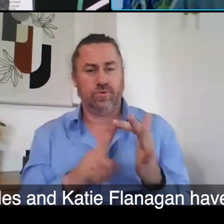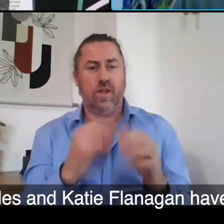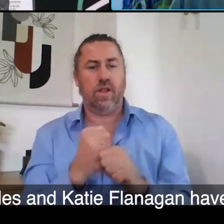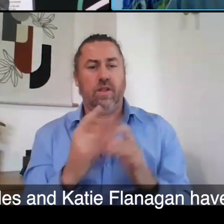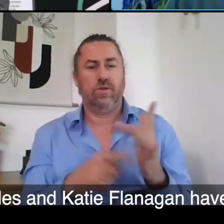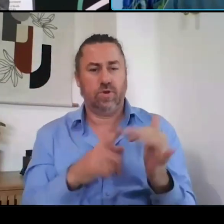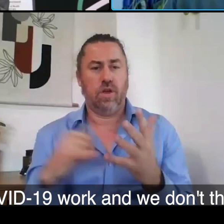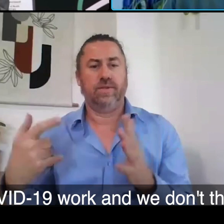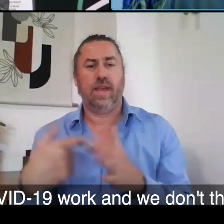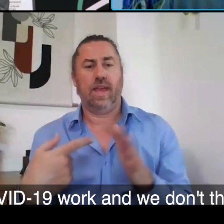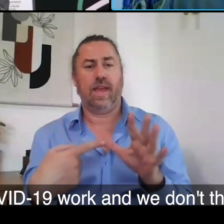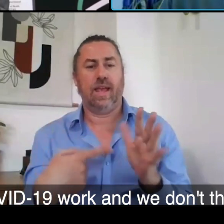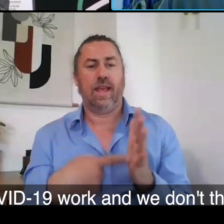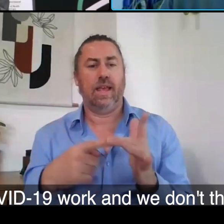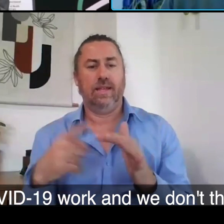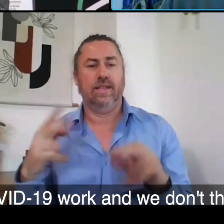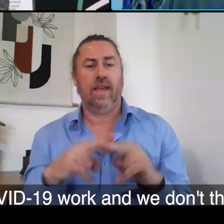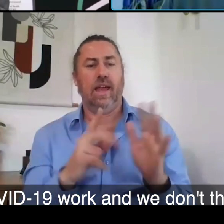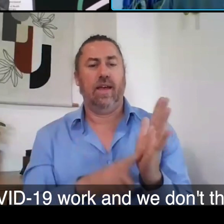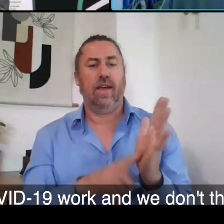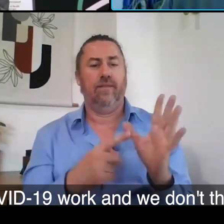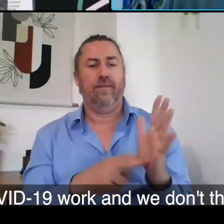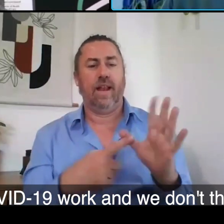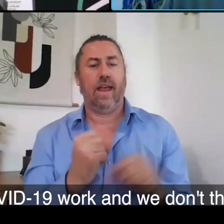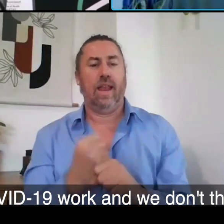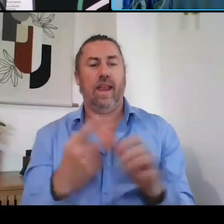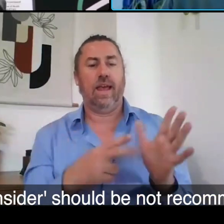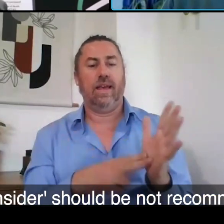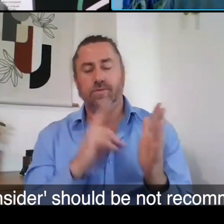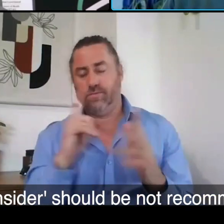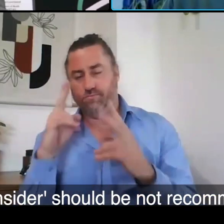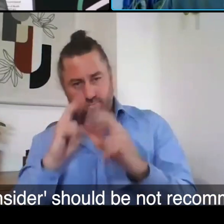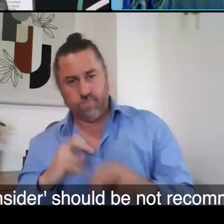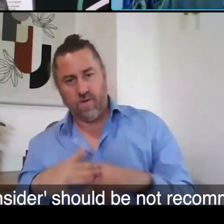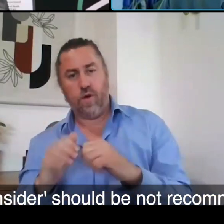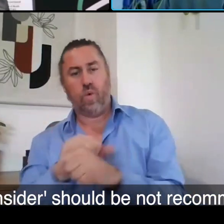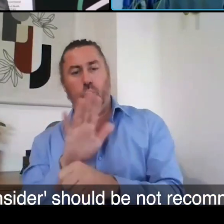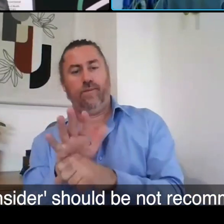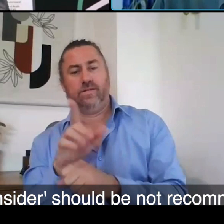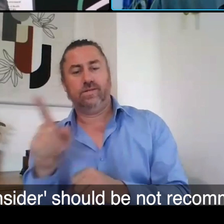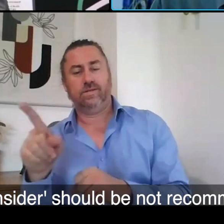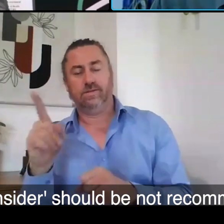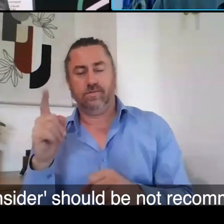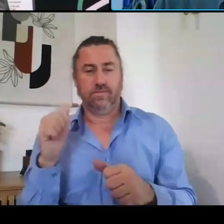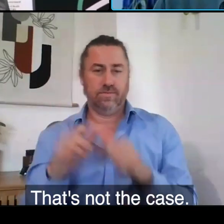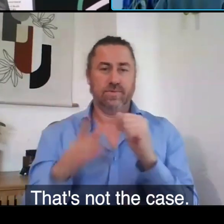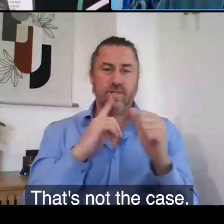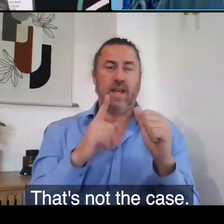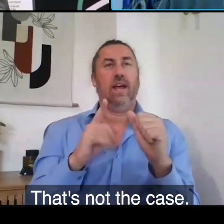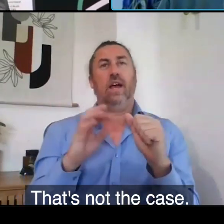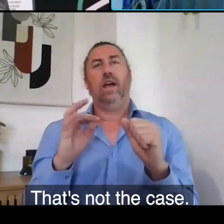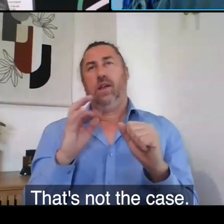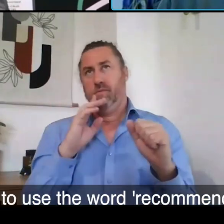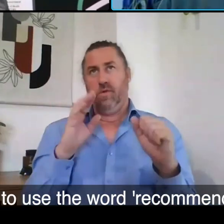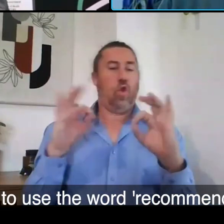have led lots of our COVID-19 work, and we don't think that can consider should be not recommended. That's not